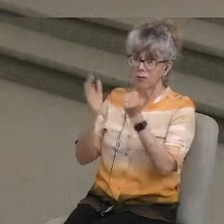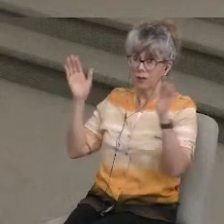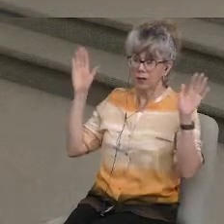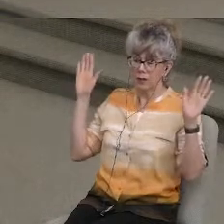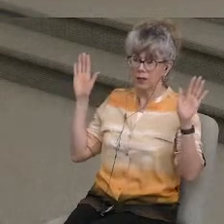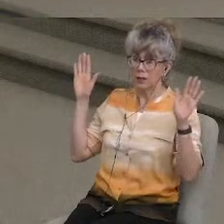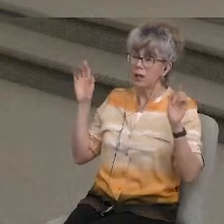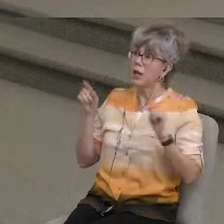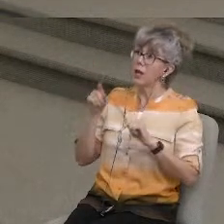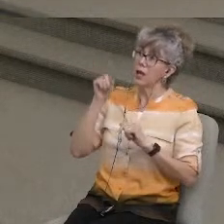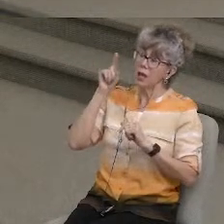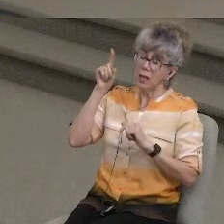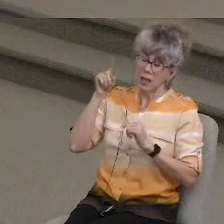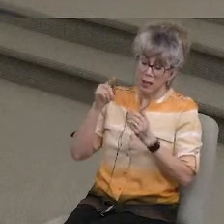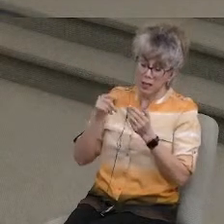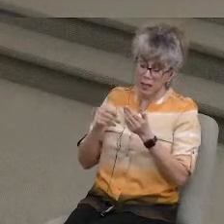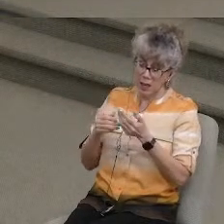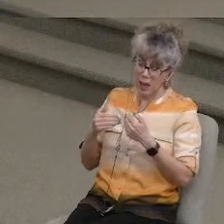risen.